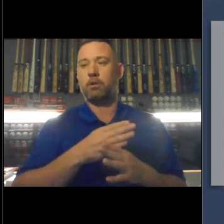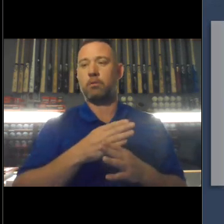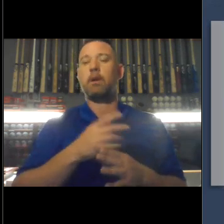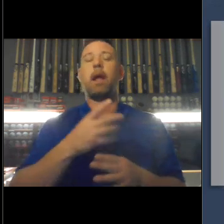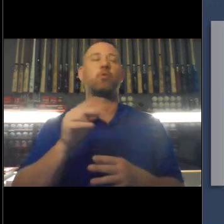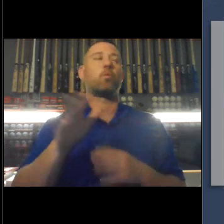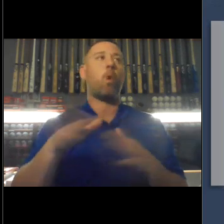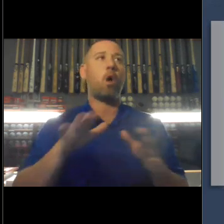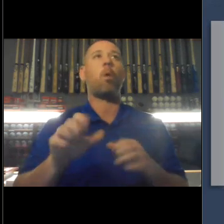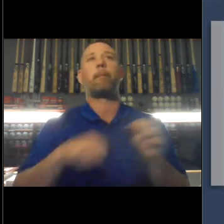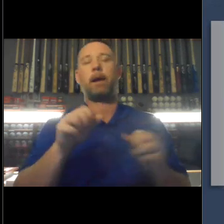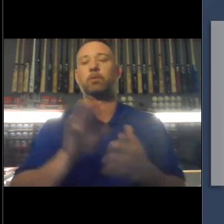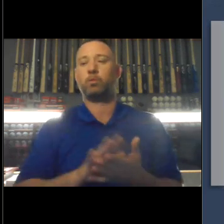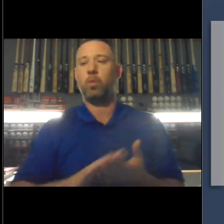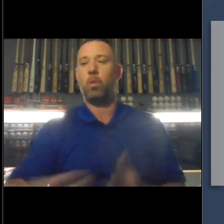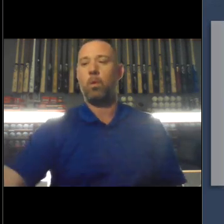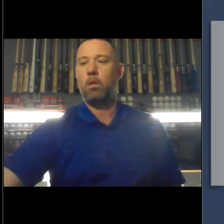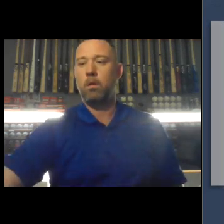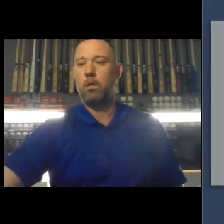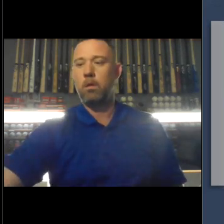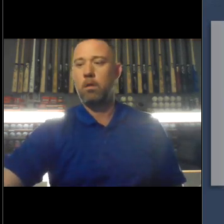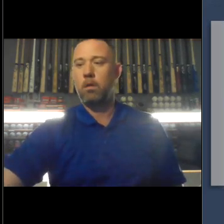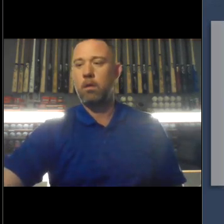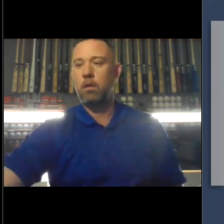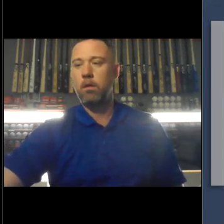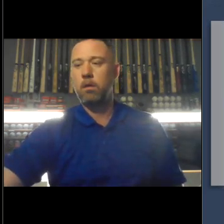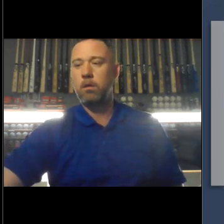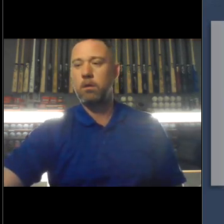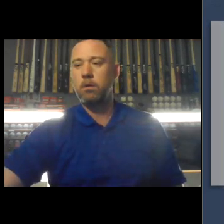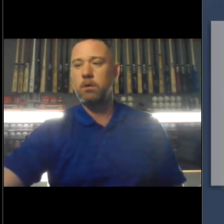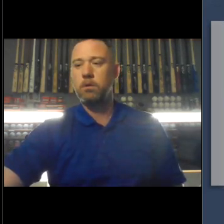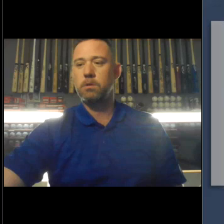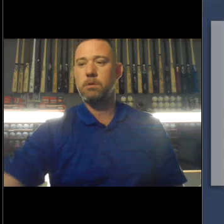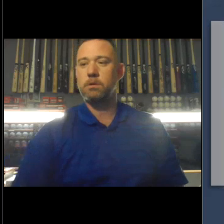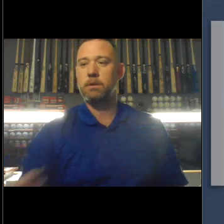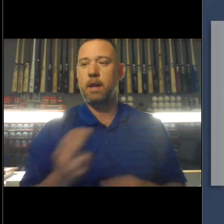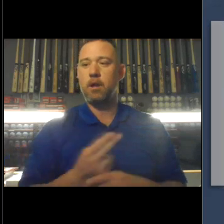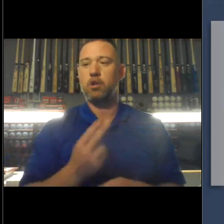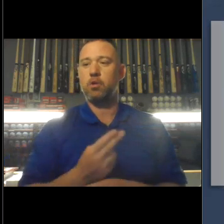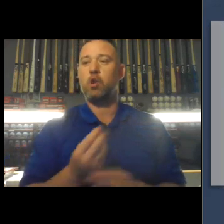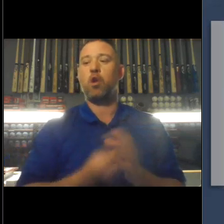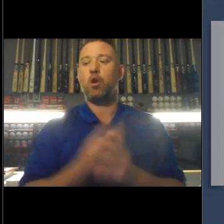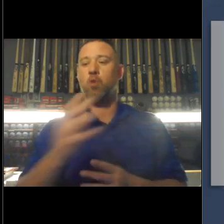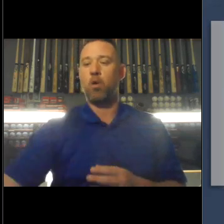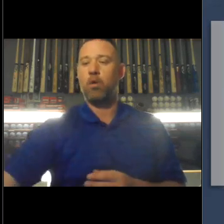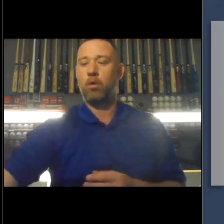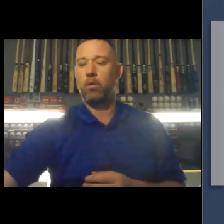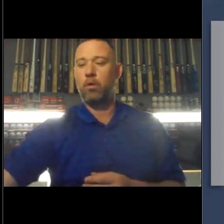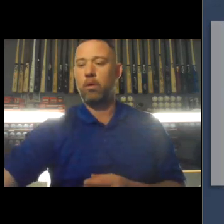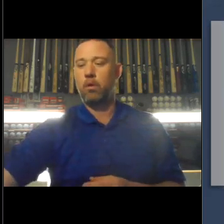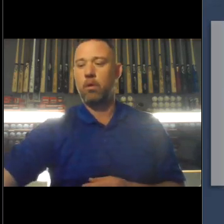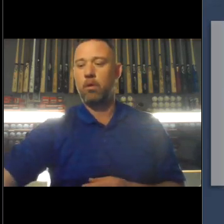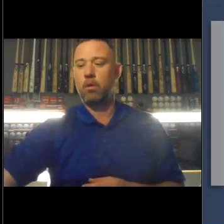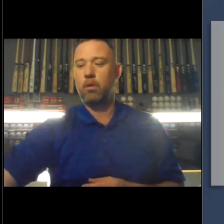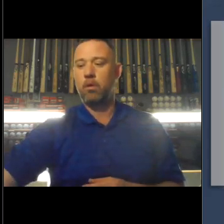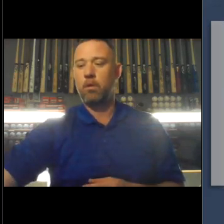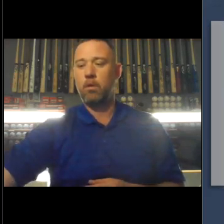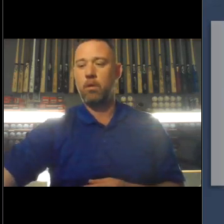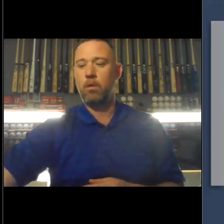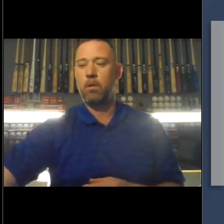or bike to school. Commission staff used the Strategic Growth Council's Affordable Housing and Sustainable